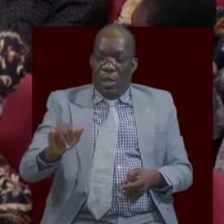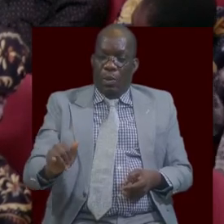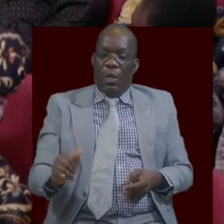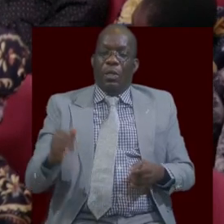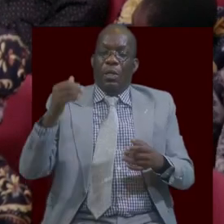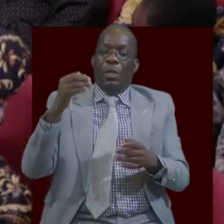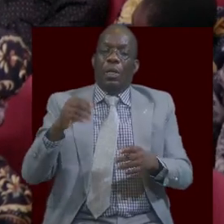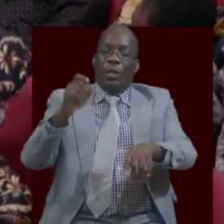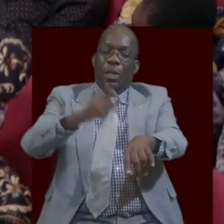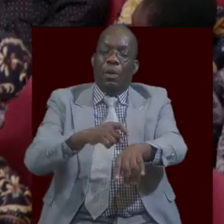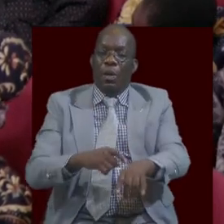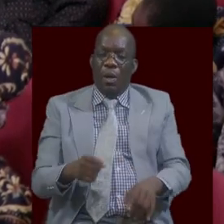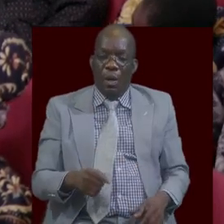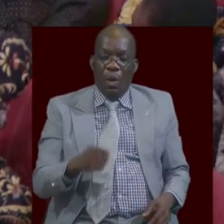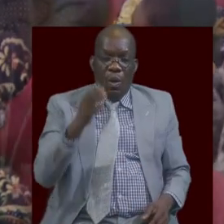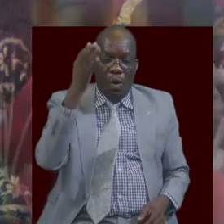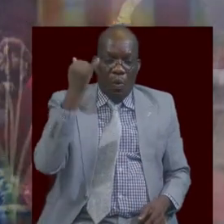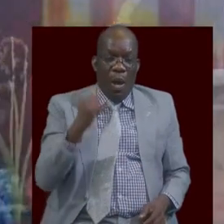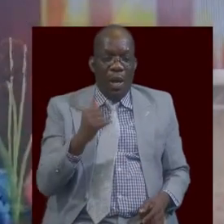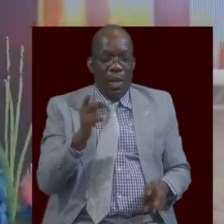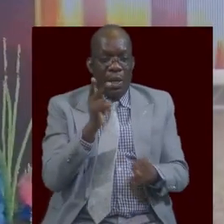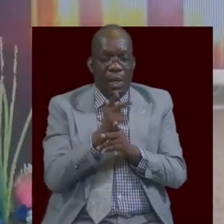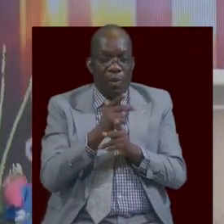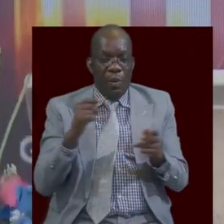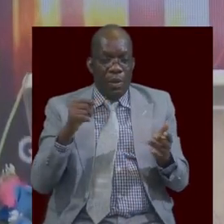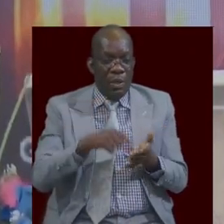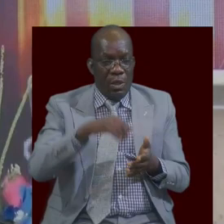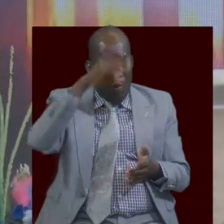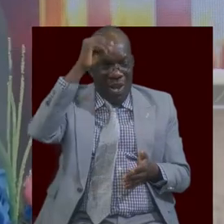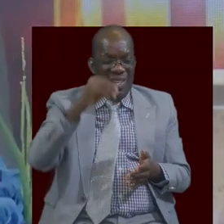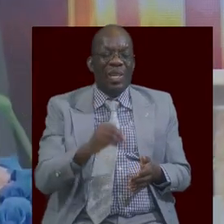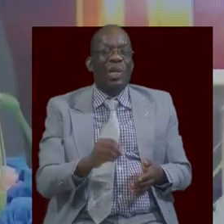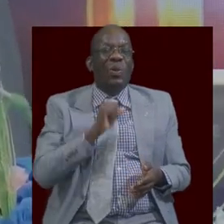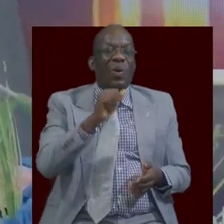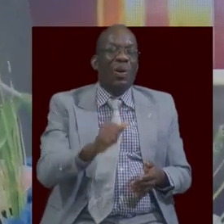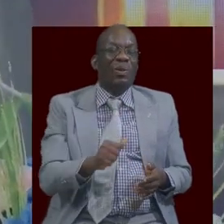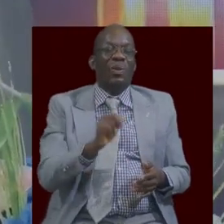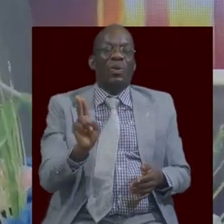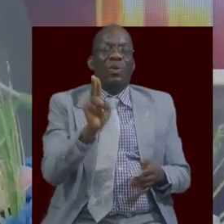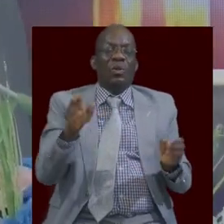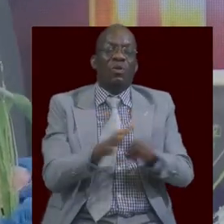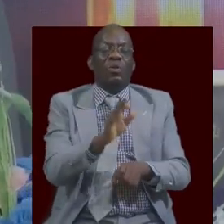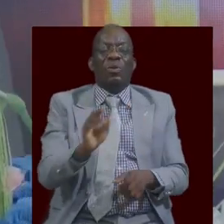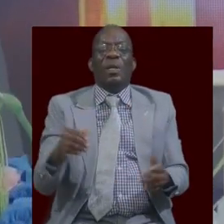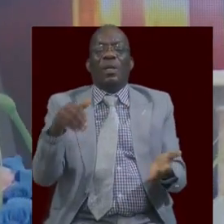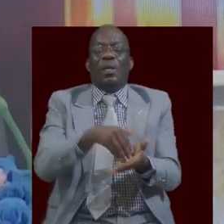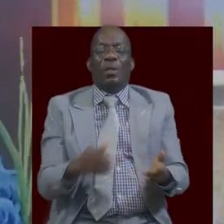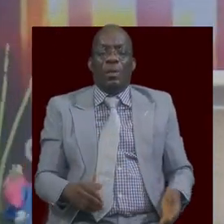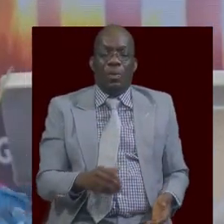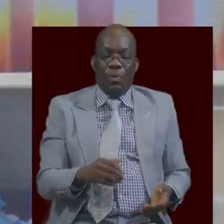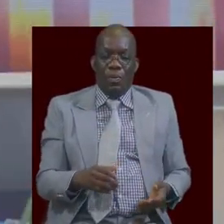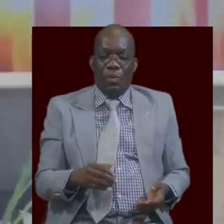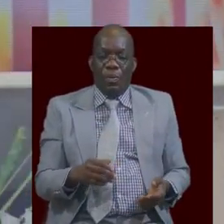company, why are you keeping this man? The man has expired. It's gone beyond the time and the period